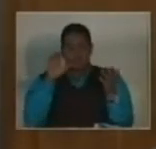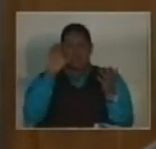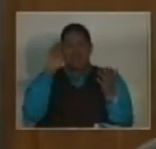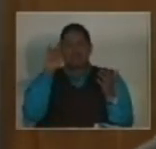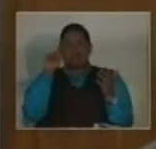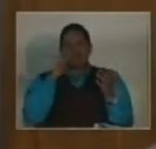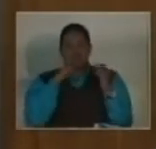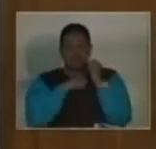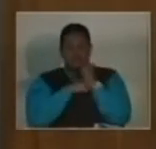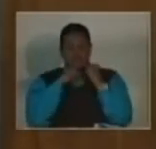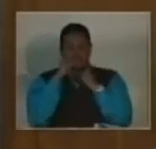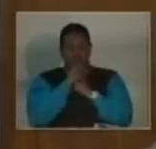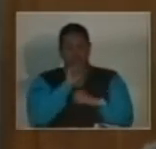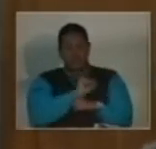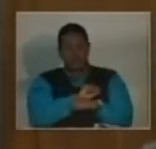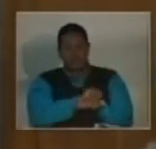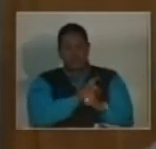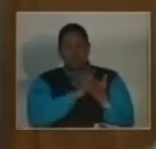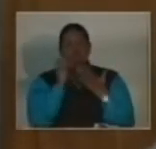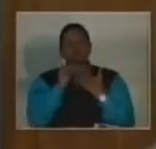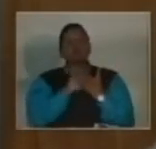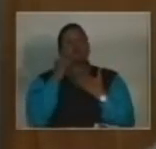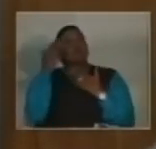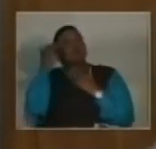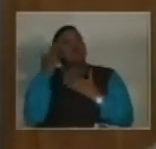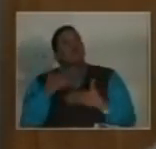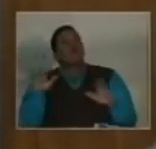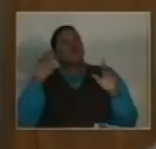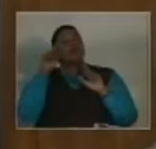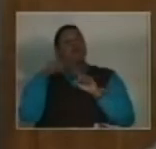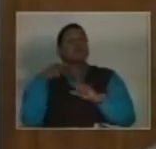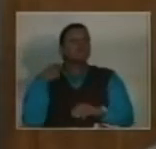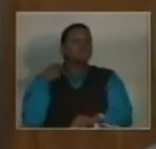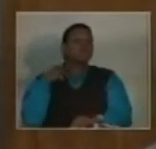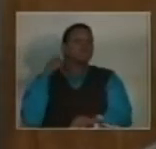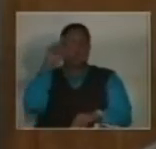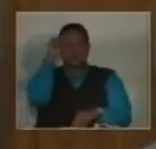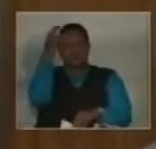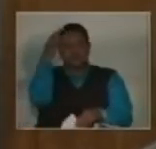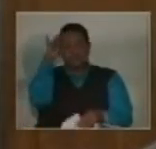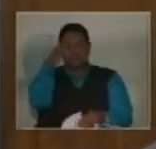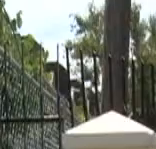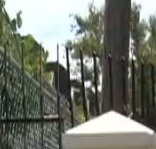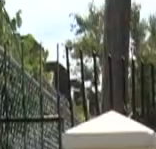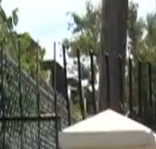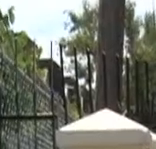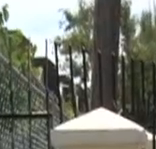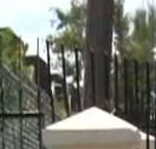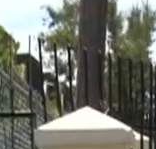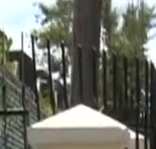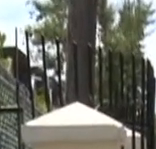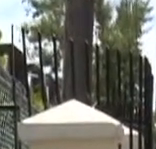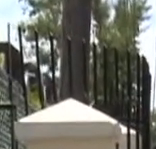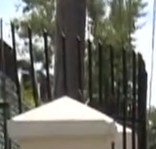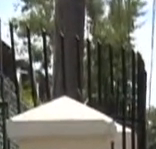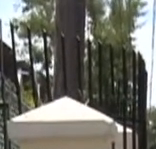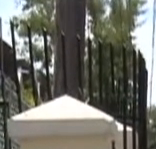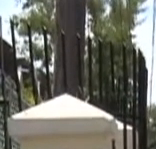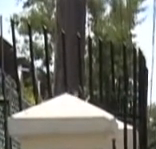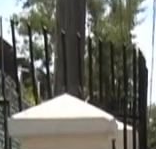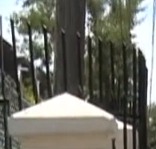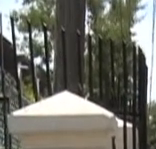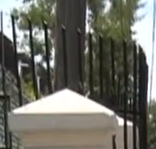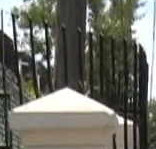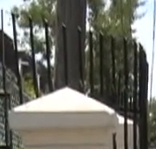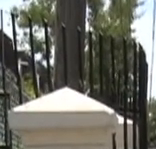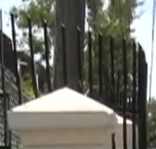and infrastructure works are projected to be completed by June 2017. Dr. Guy explains that it will